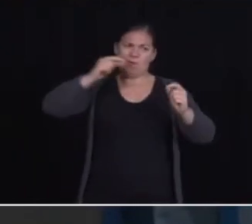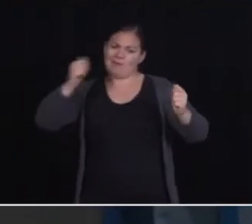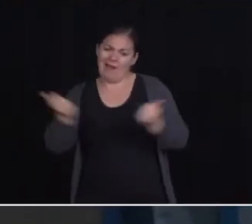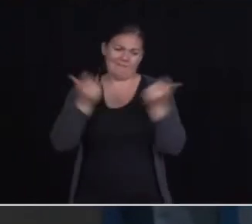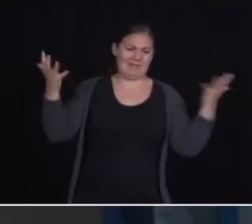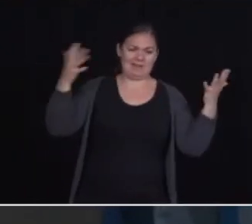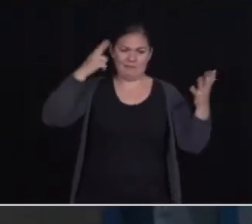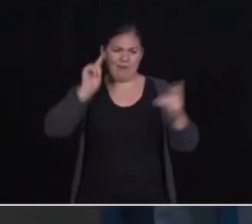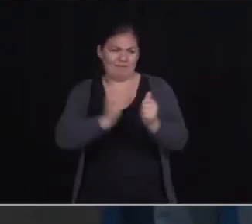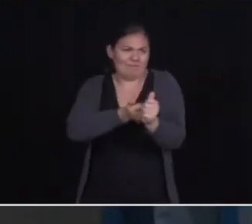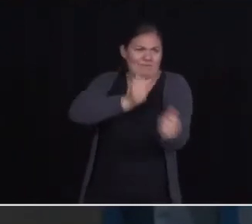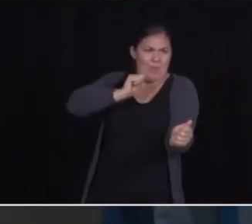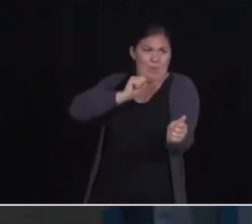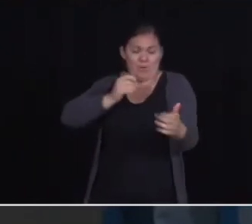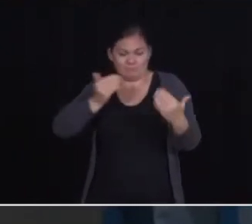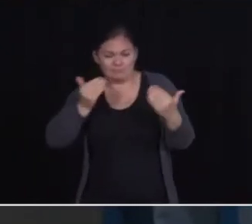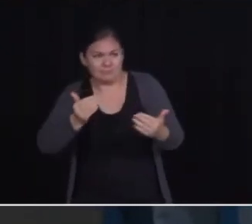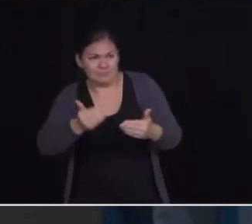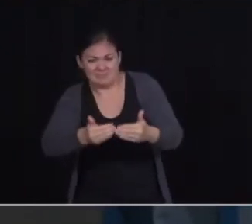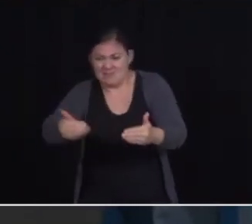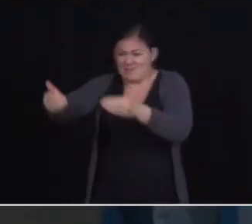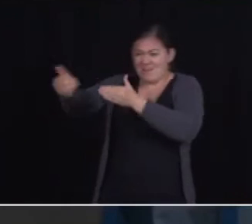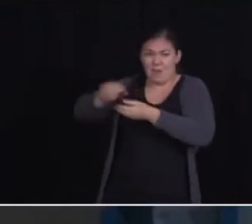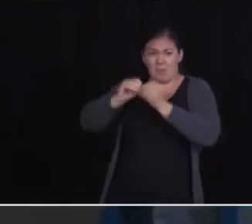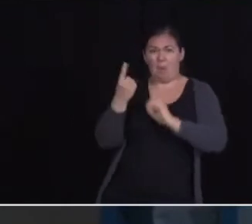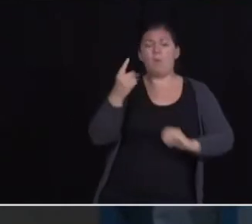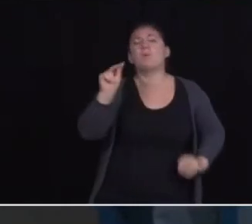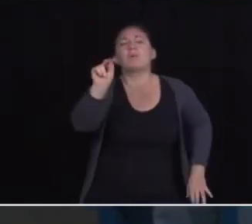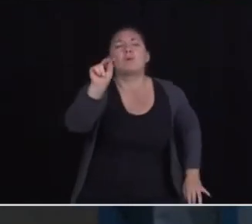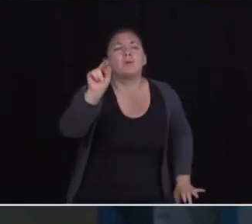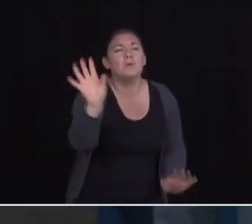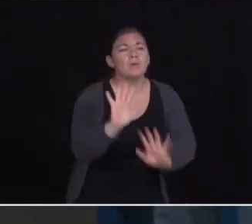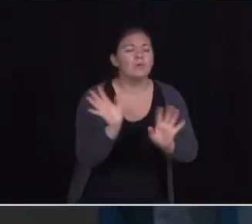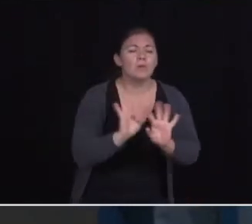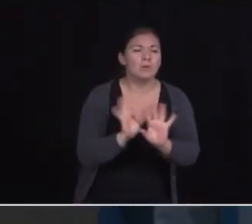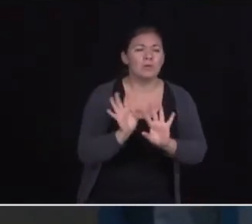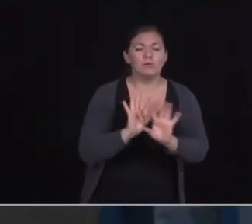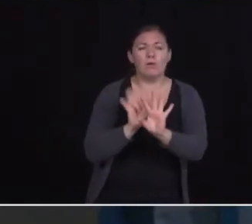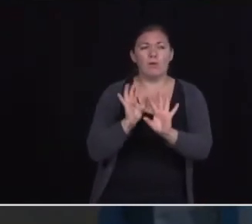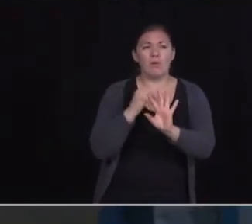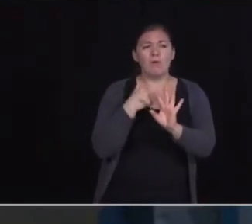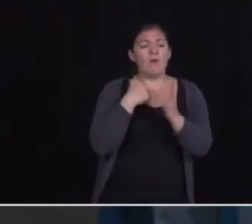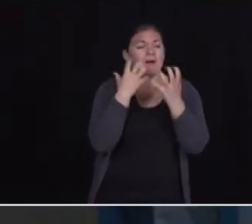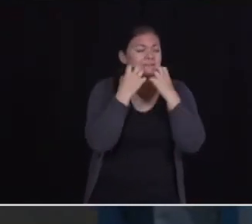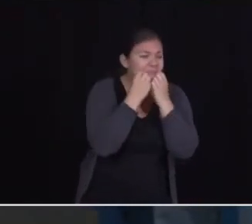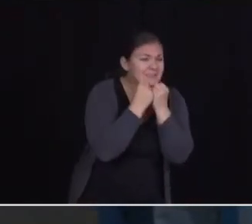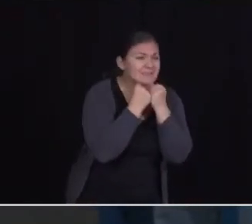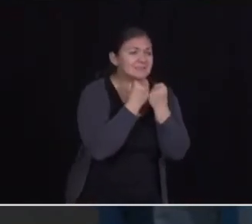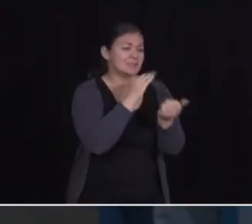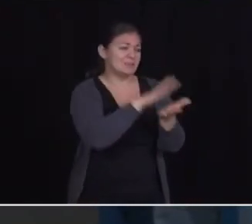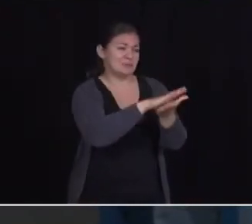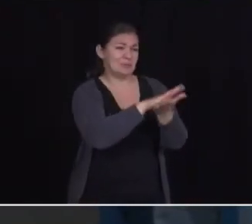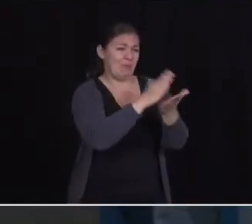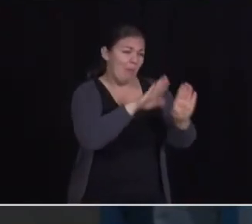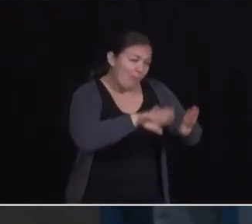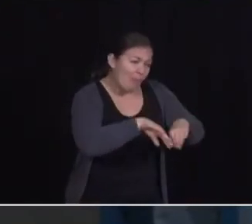stage one. We need to keep our schools open and protect our long-term care homes. That's our top